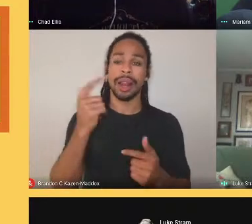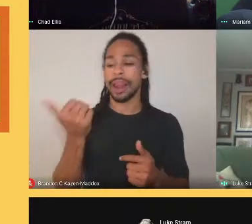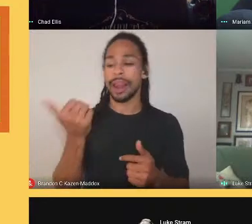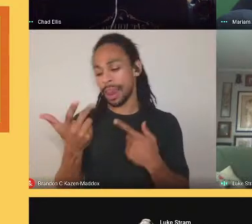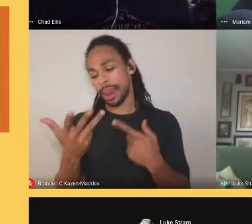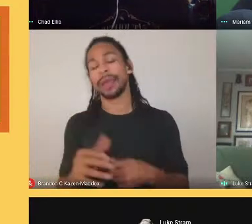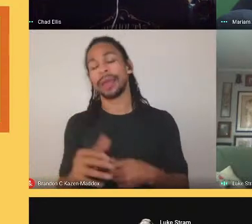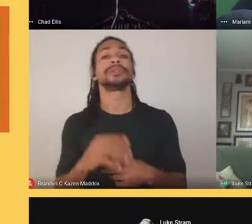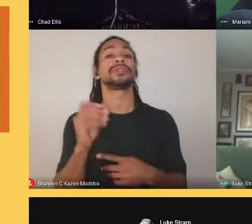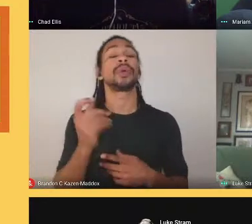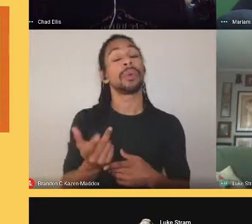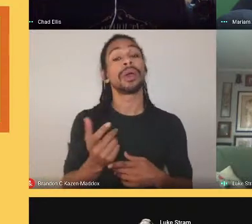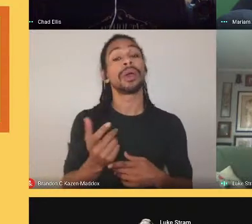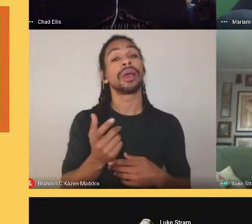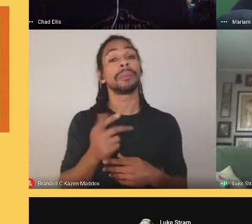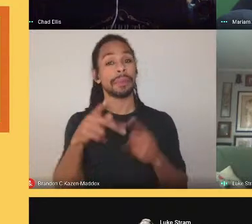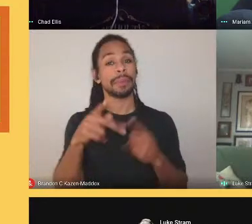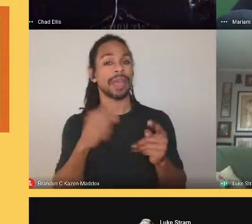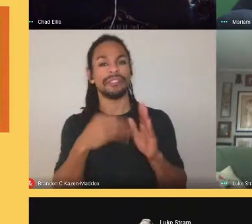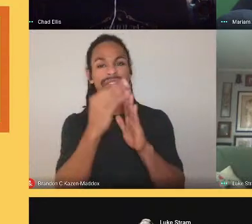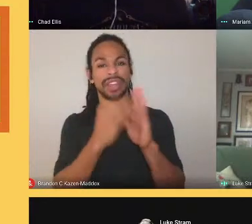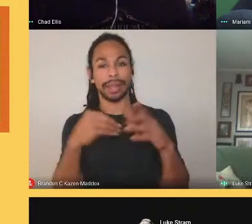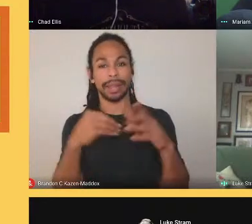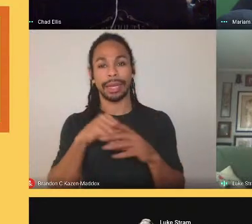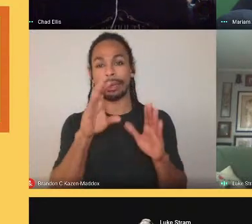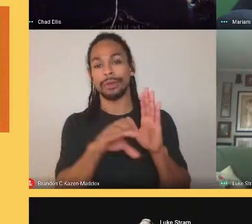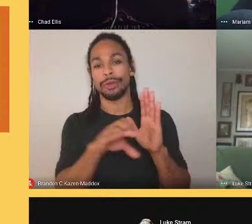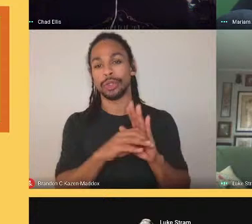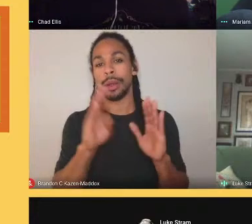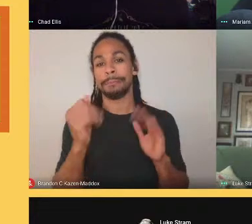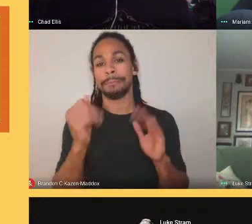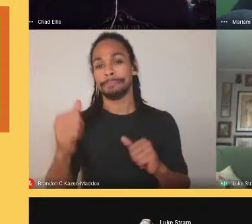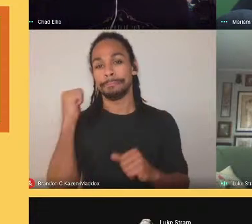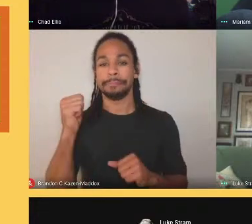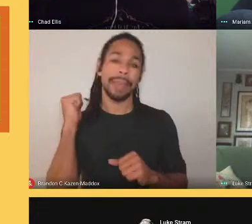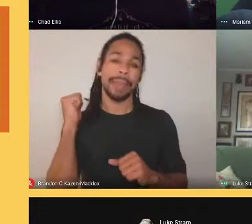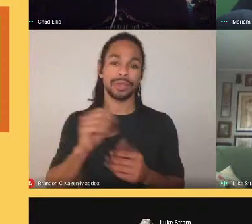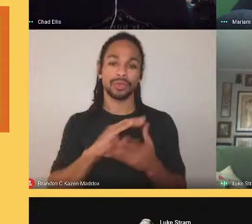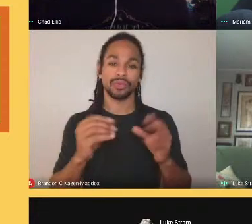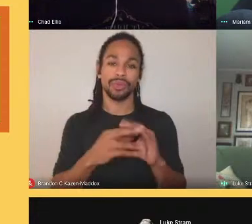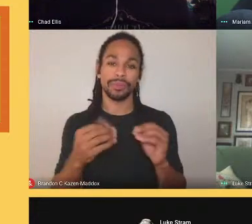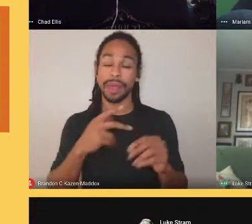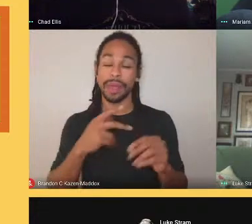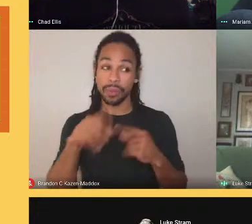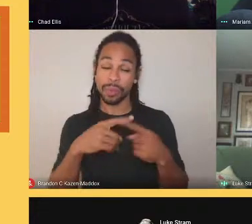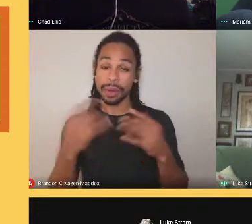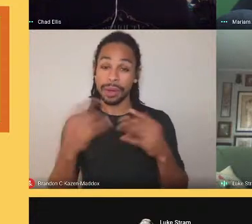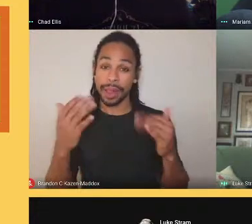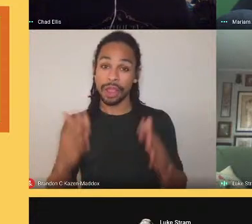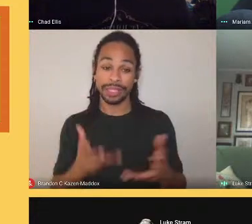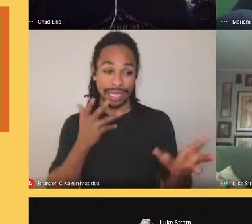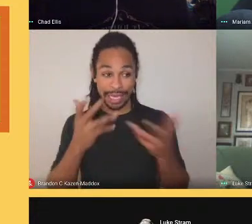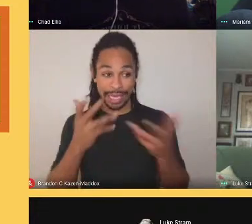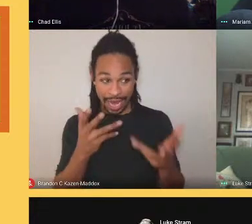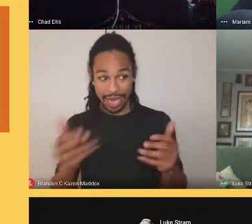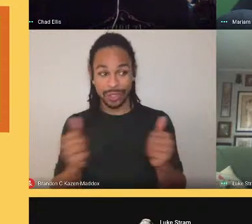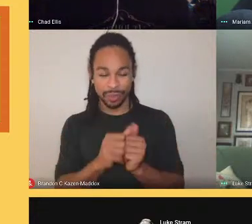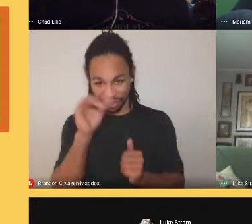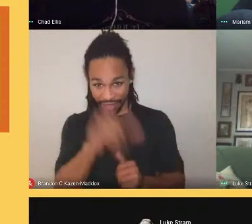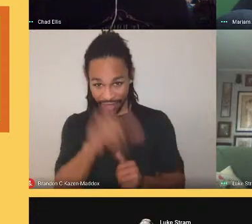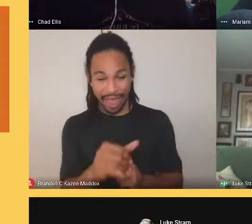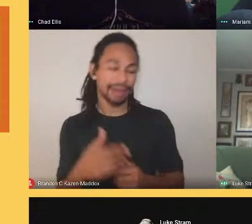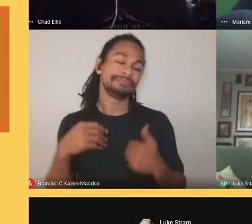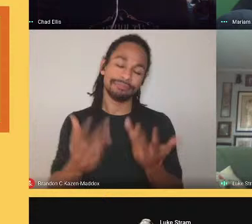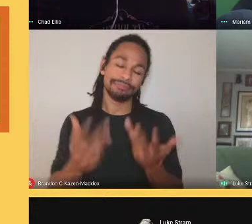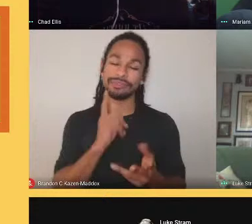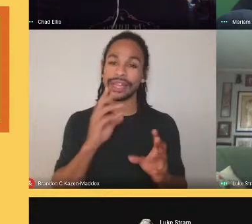when players engage with them, it really gives a really good sense of a rooted character that